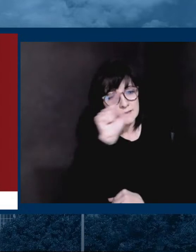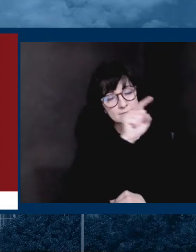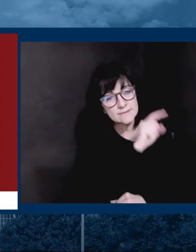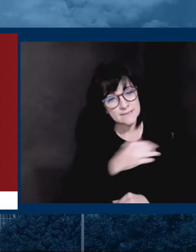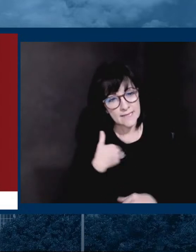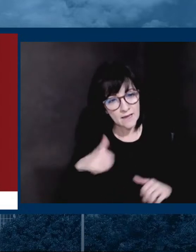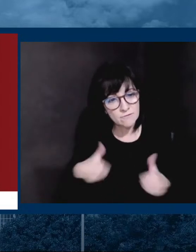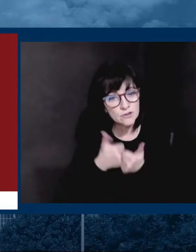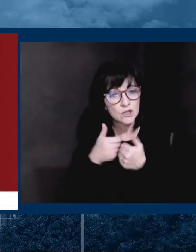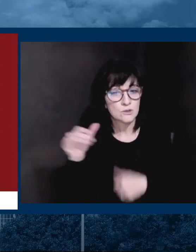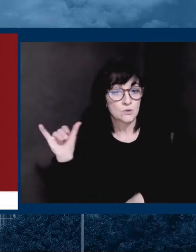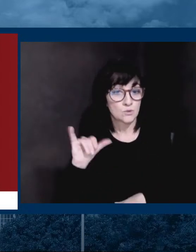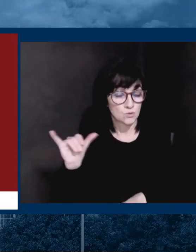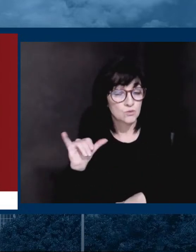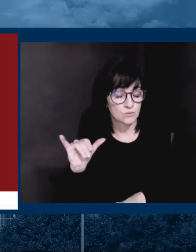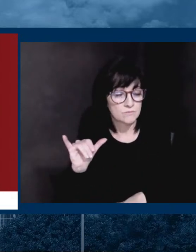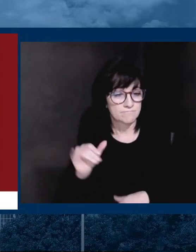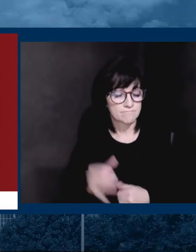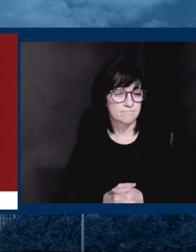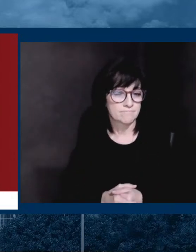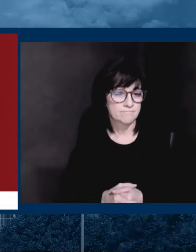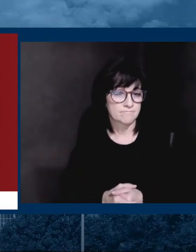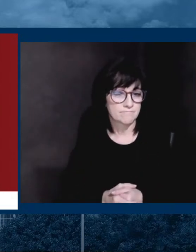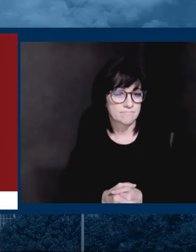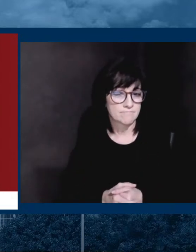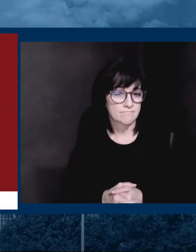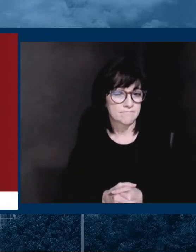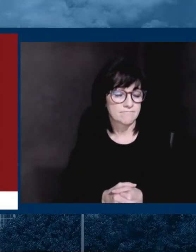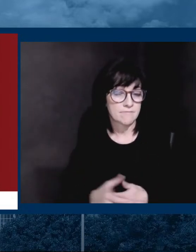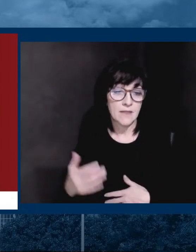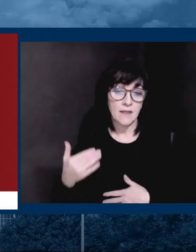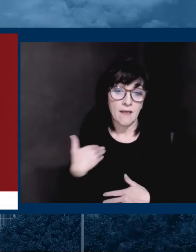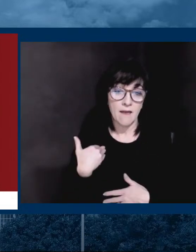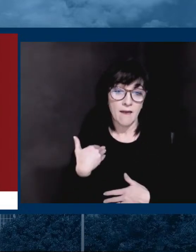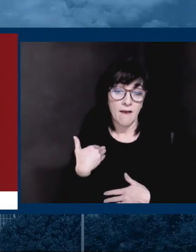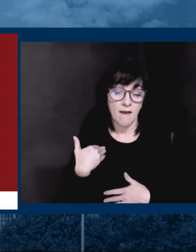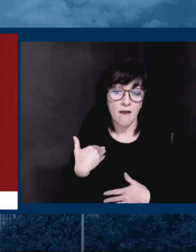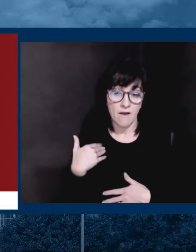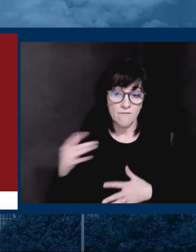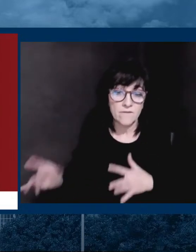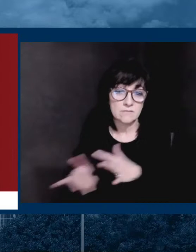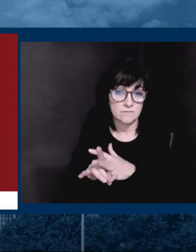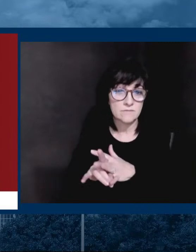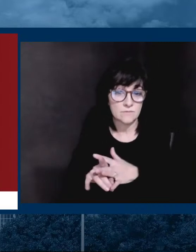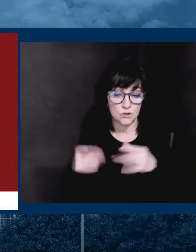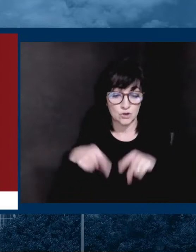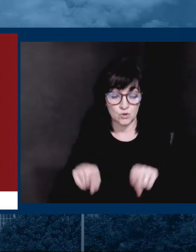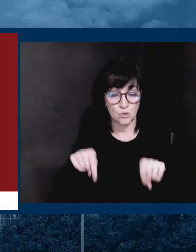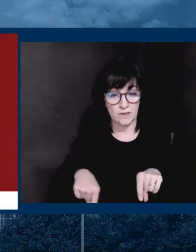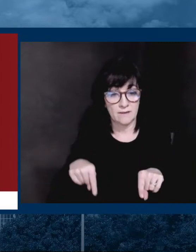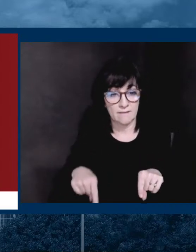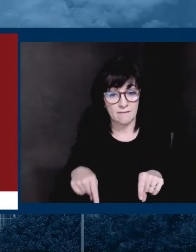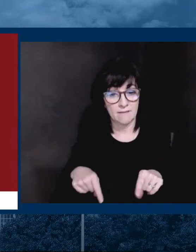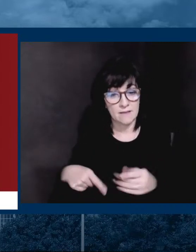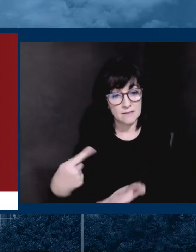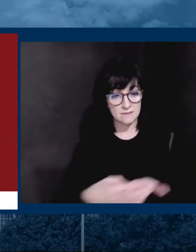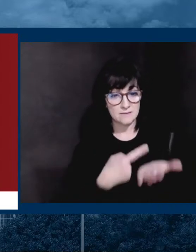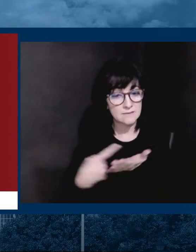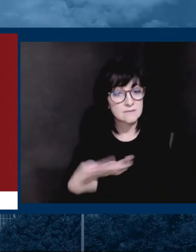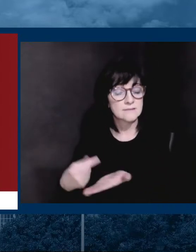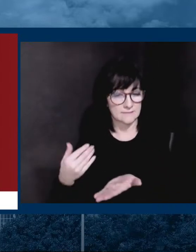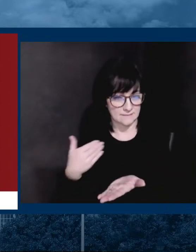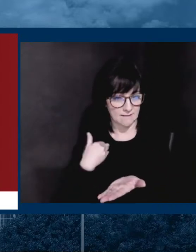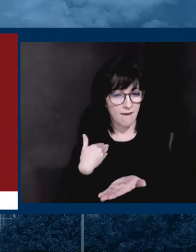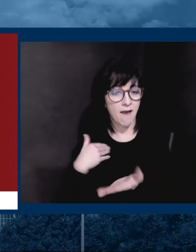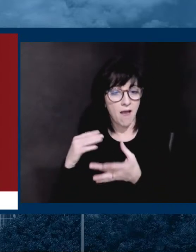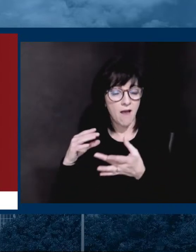fact, there's a governor's call right now while doing this press conference with White House Task Force,